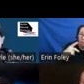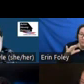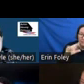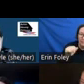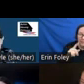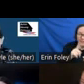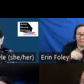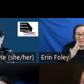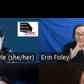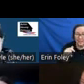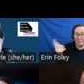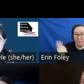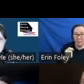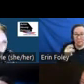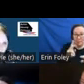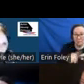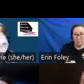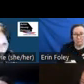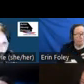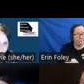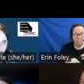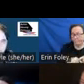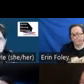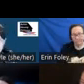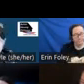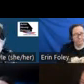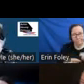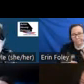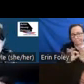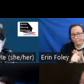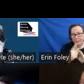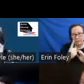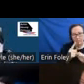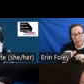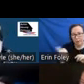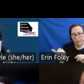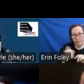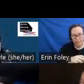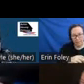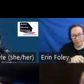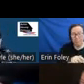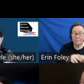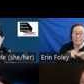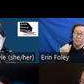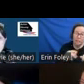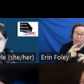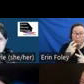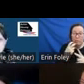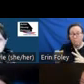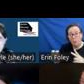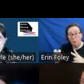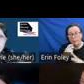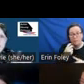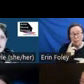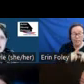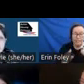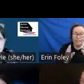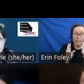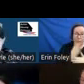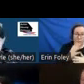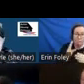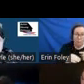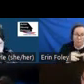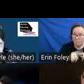what? You're not allowed to use both at the same time. You have to pick one. It's possible to move from one program to the other, but